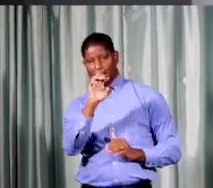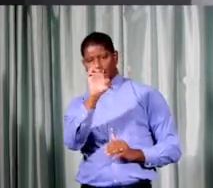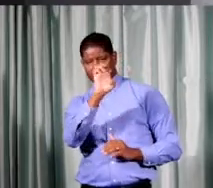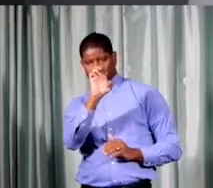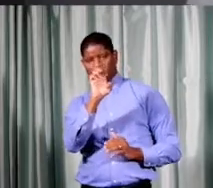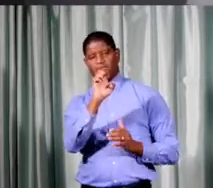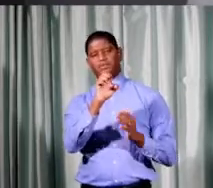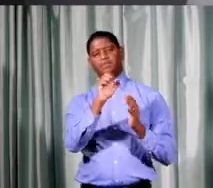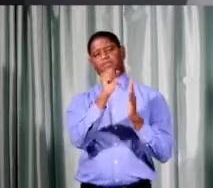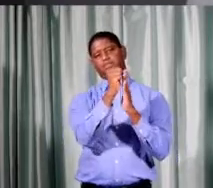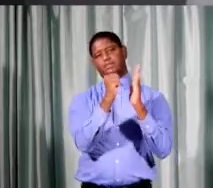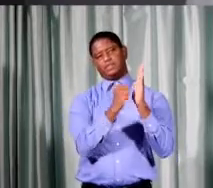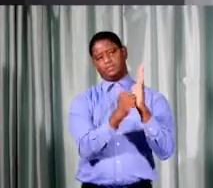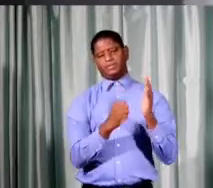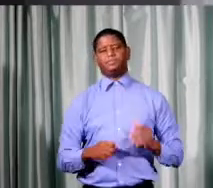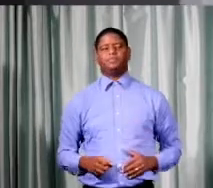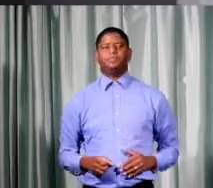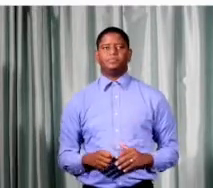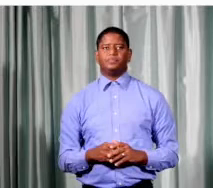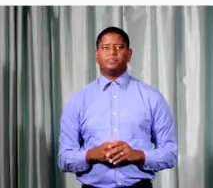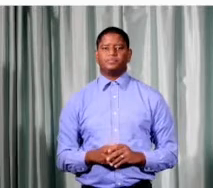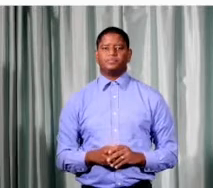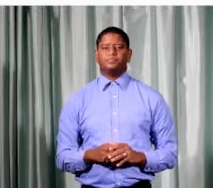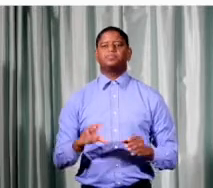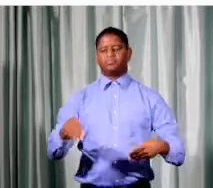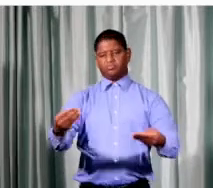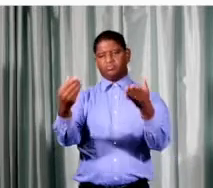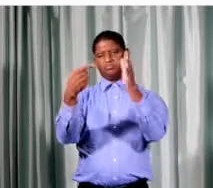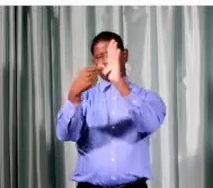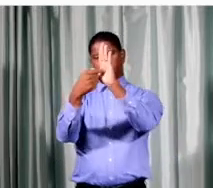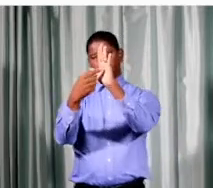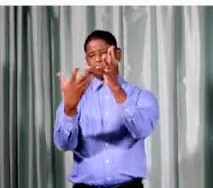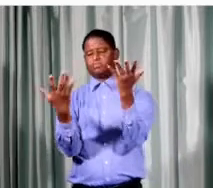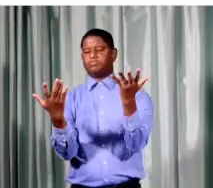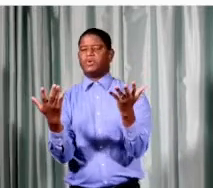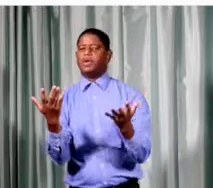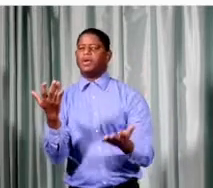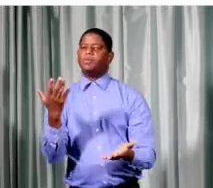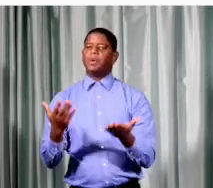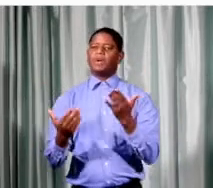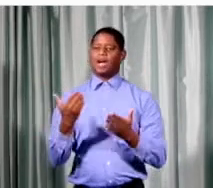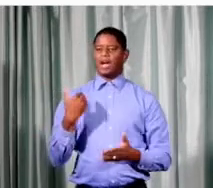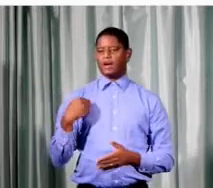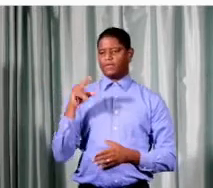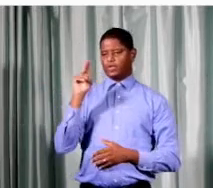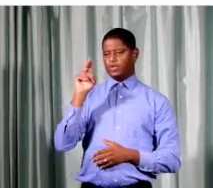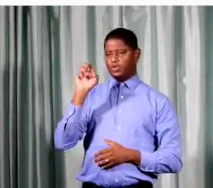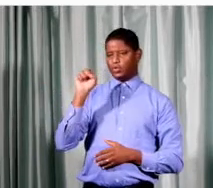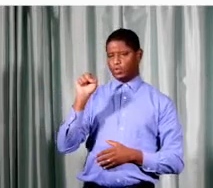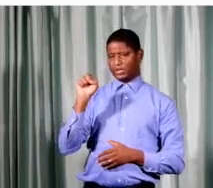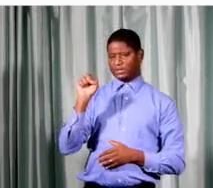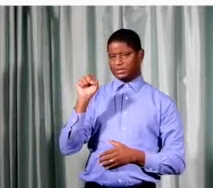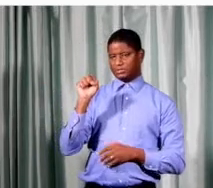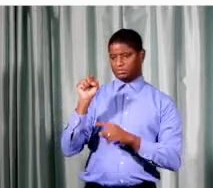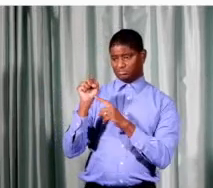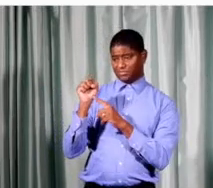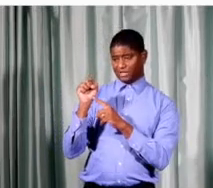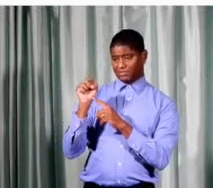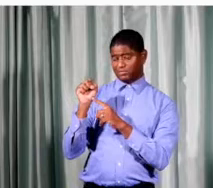The amount of TT that is worth today is a little more than it was worth last year,